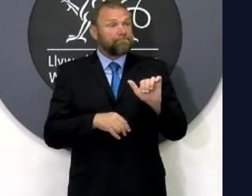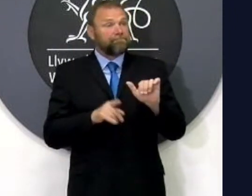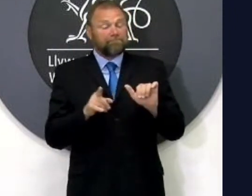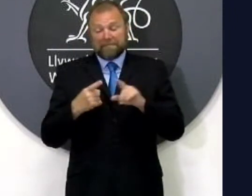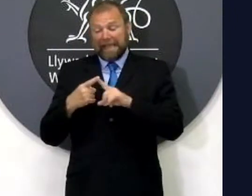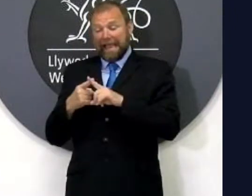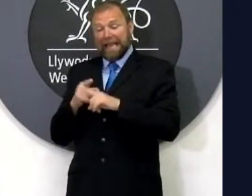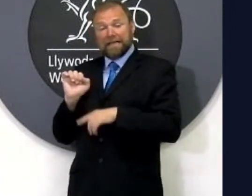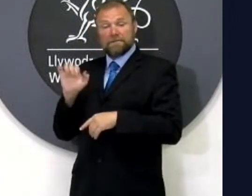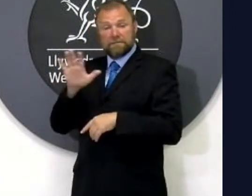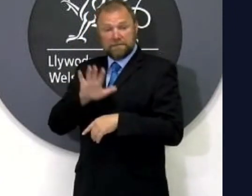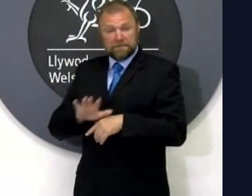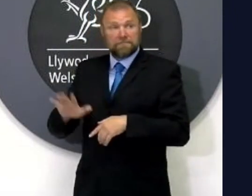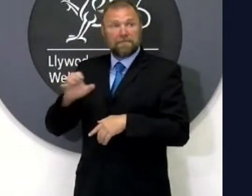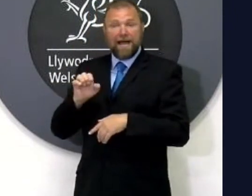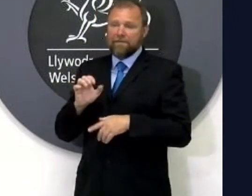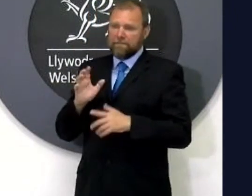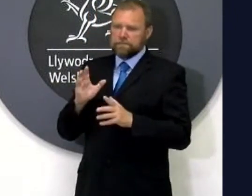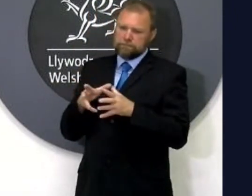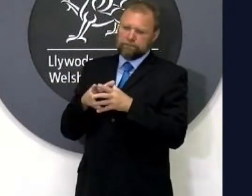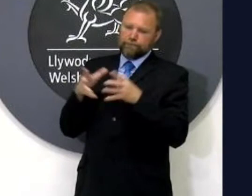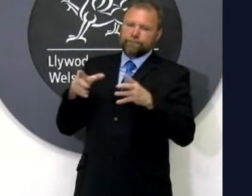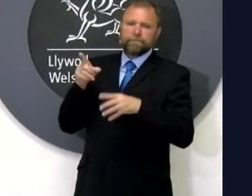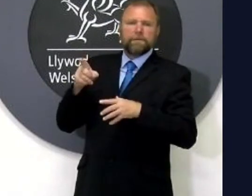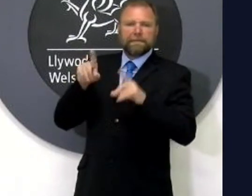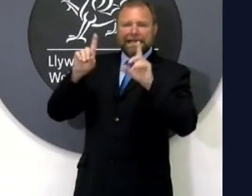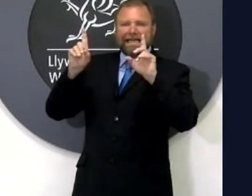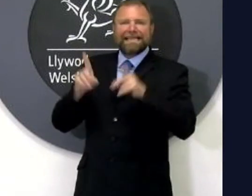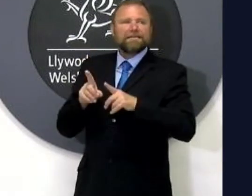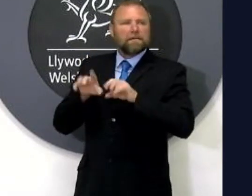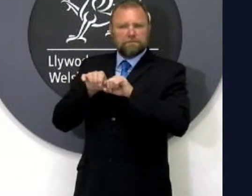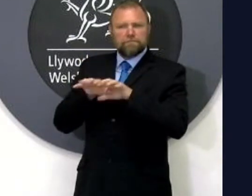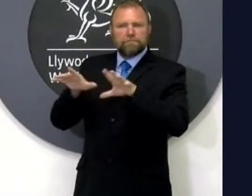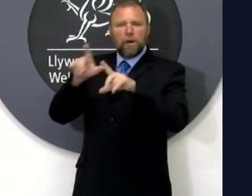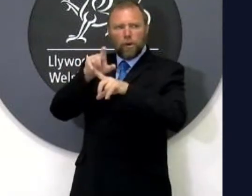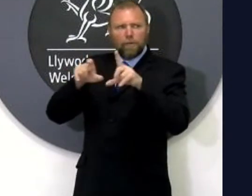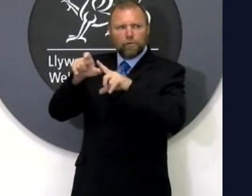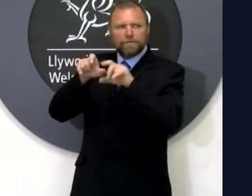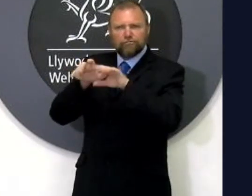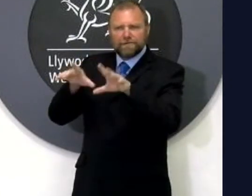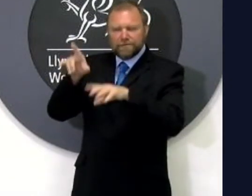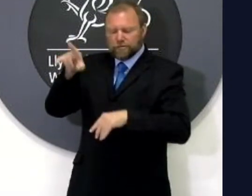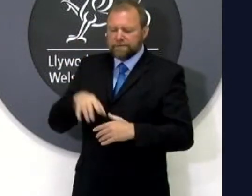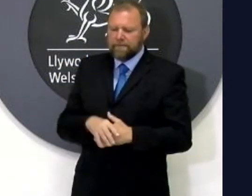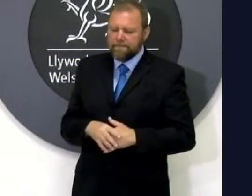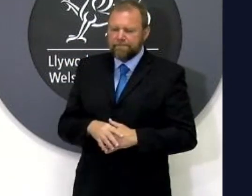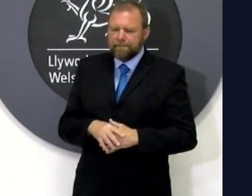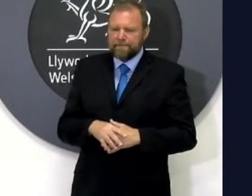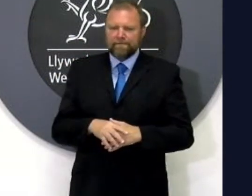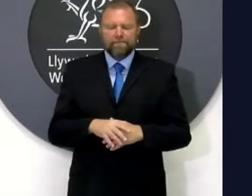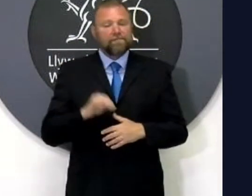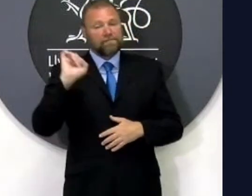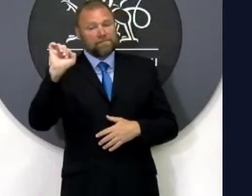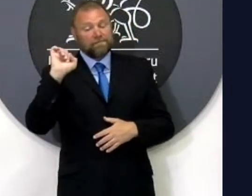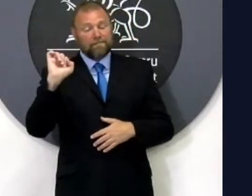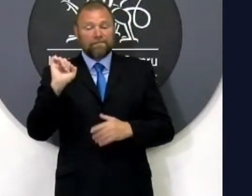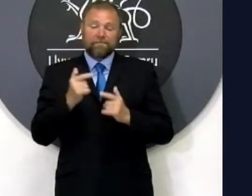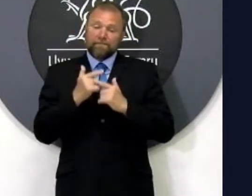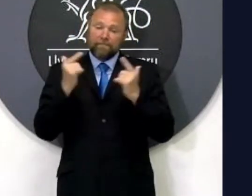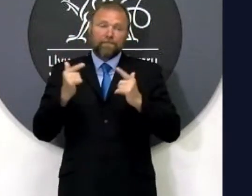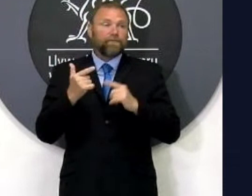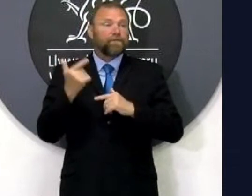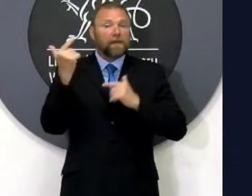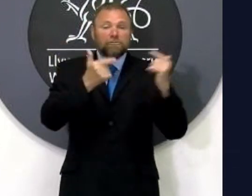England where there is widespread community transmission, and of course there are extensive travel links between